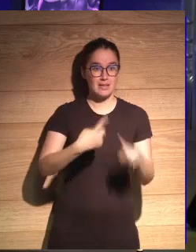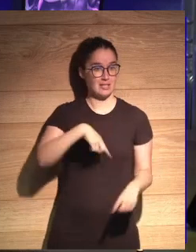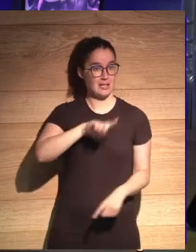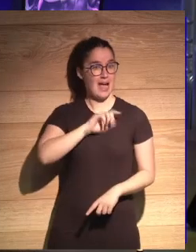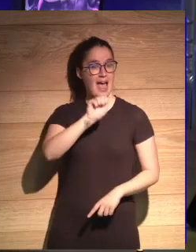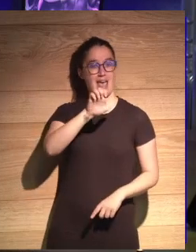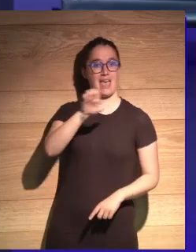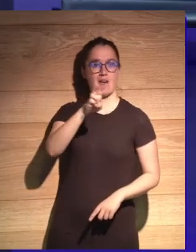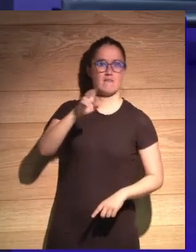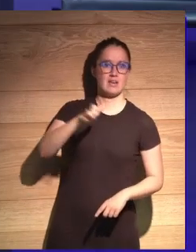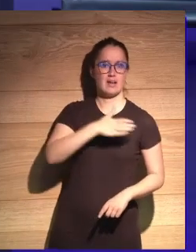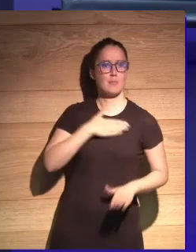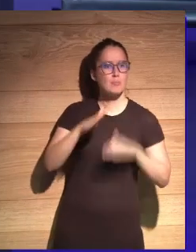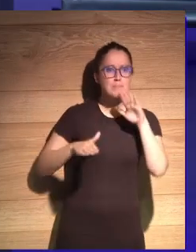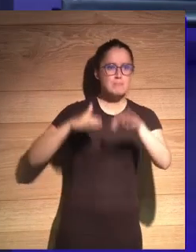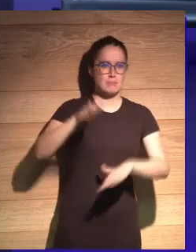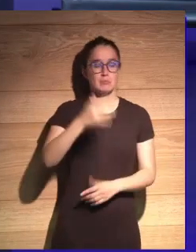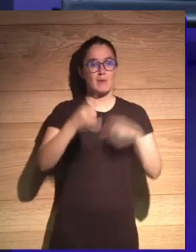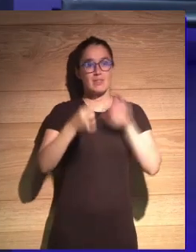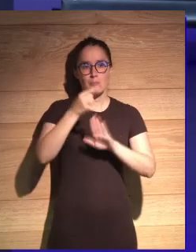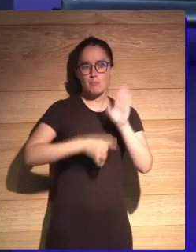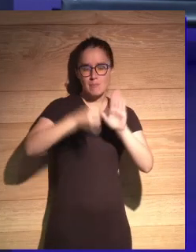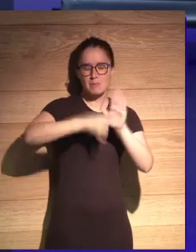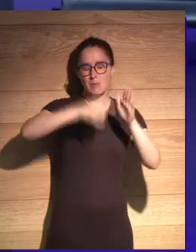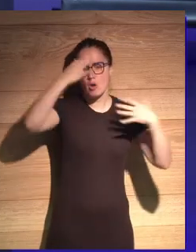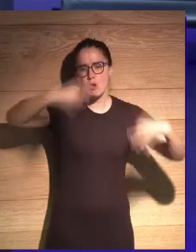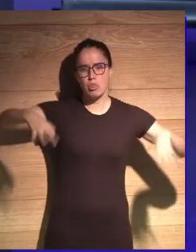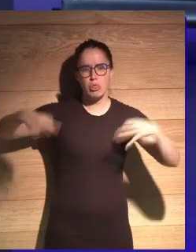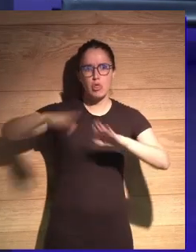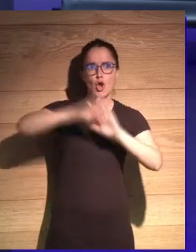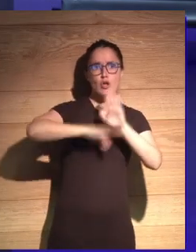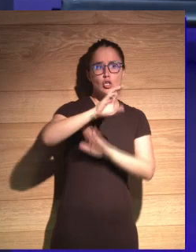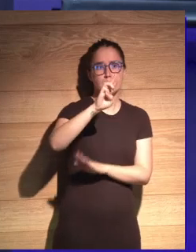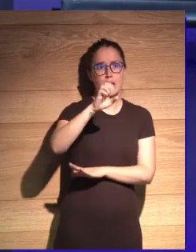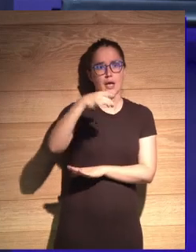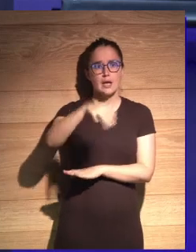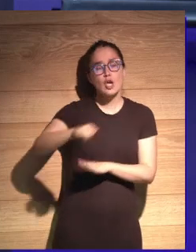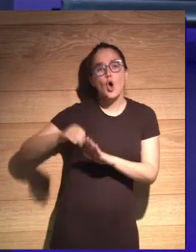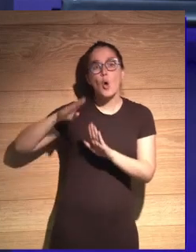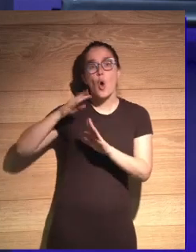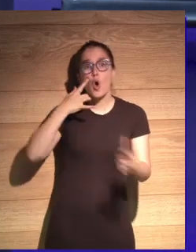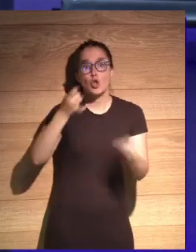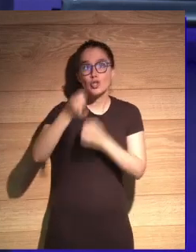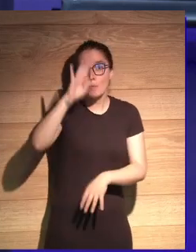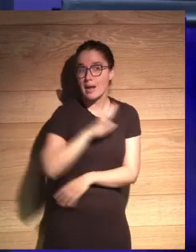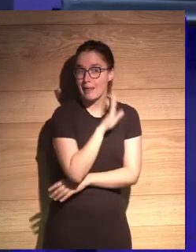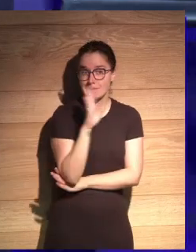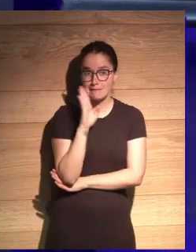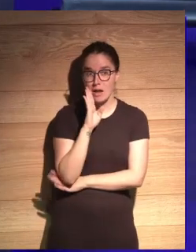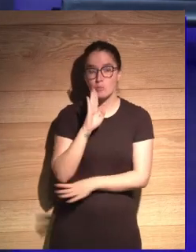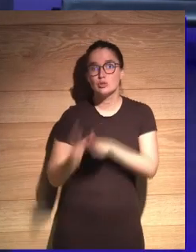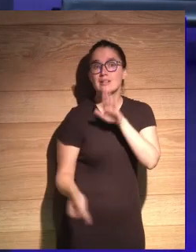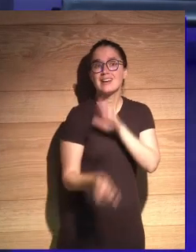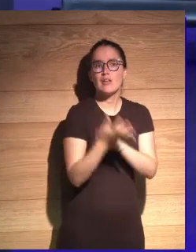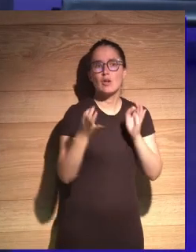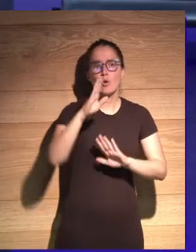buy things on the games. And in AEVI we have gone a step beyond, because we see that some of these things, like the